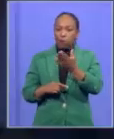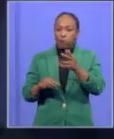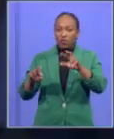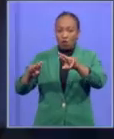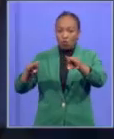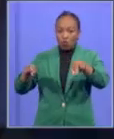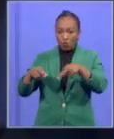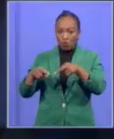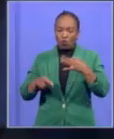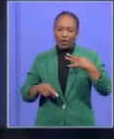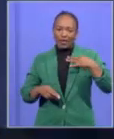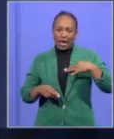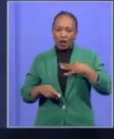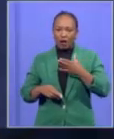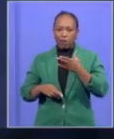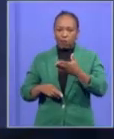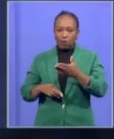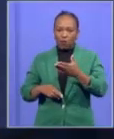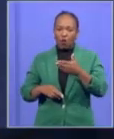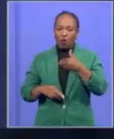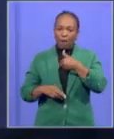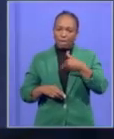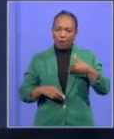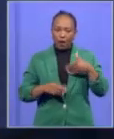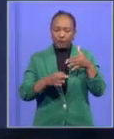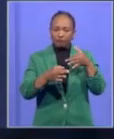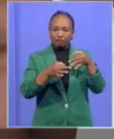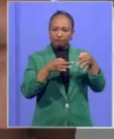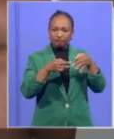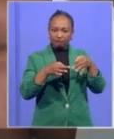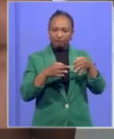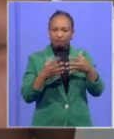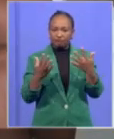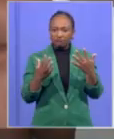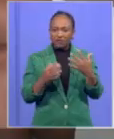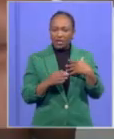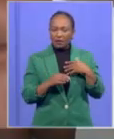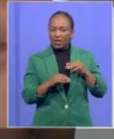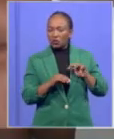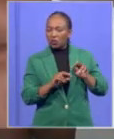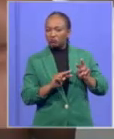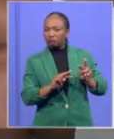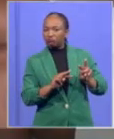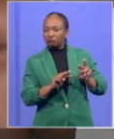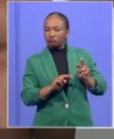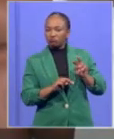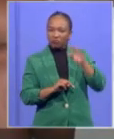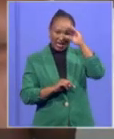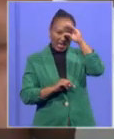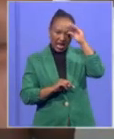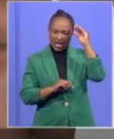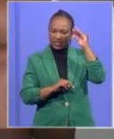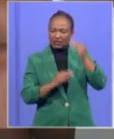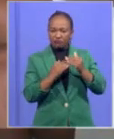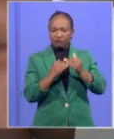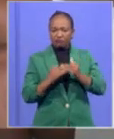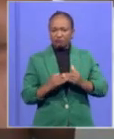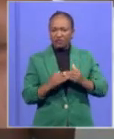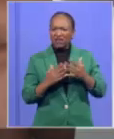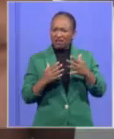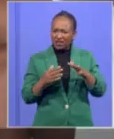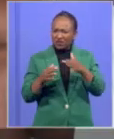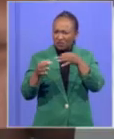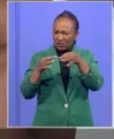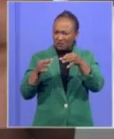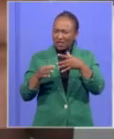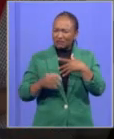le morwetsana enwa, ho mme wa hae baoki ba ile ba iphapanya morwetsana enwa le ha fela a ile a hlalosa hore o totetswe